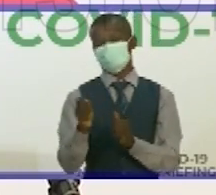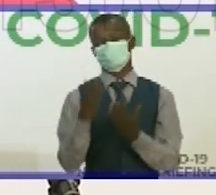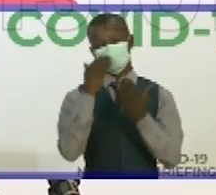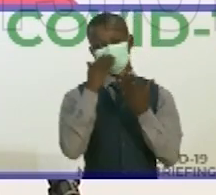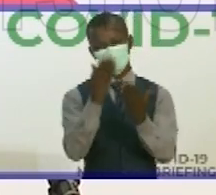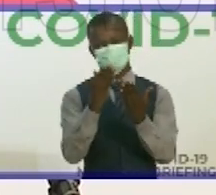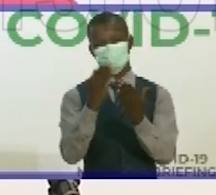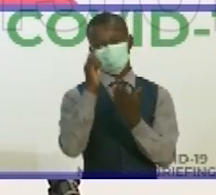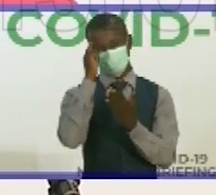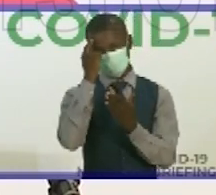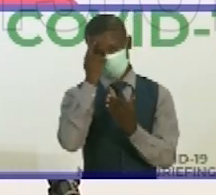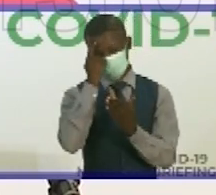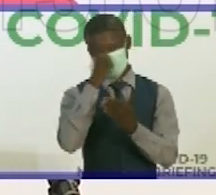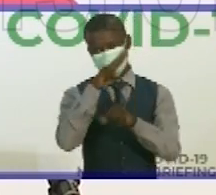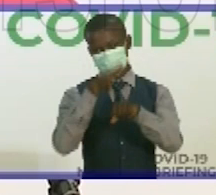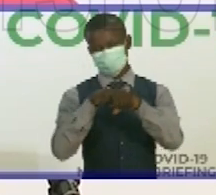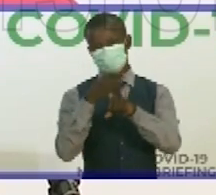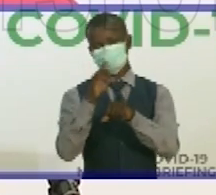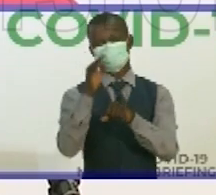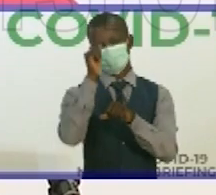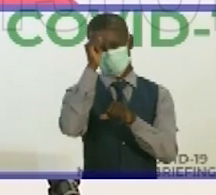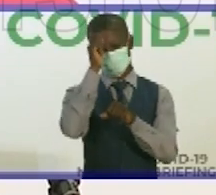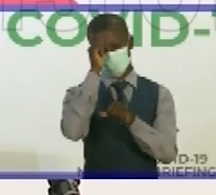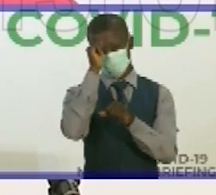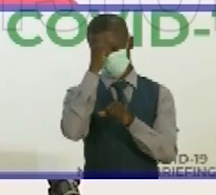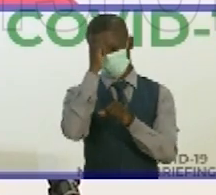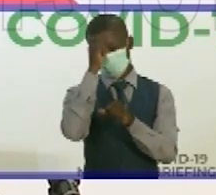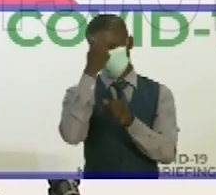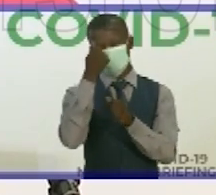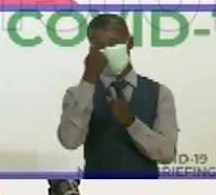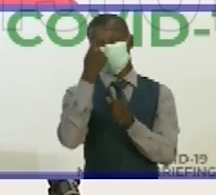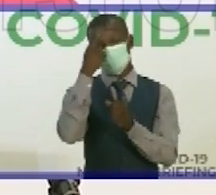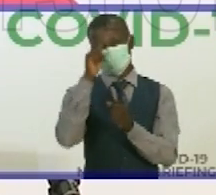the nation of India, for the donation of 7 tons of